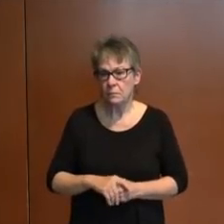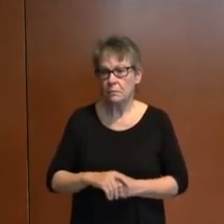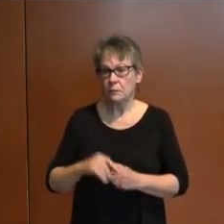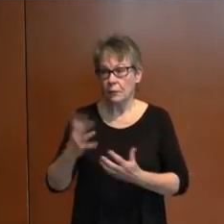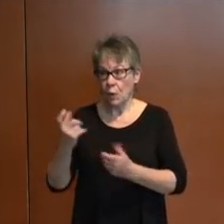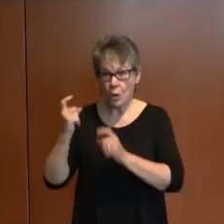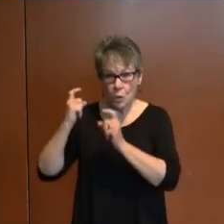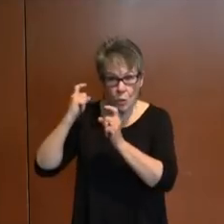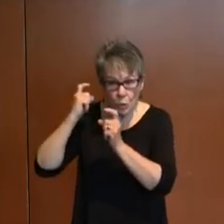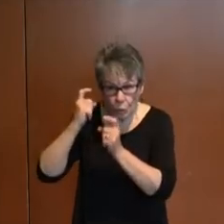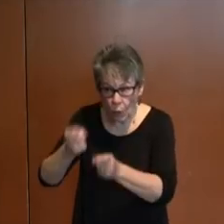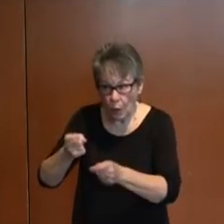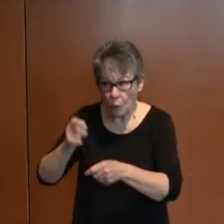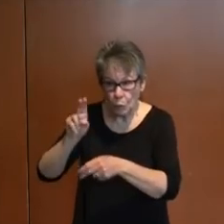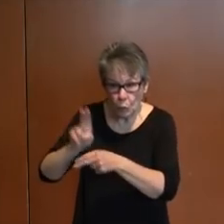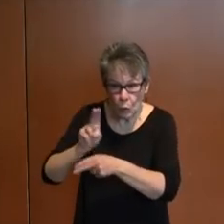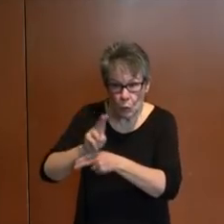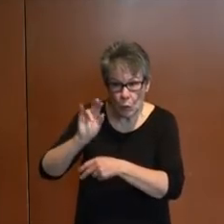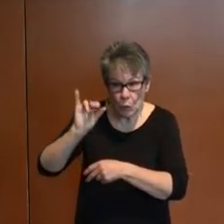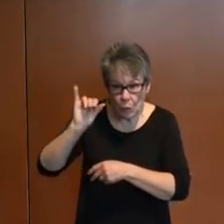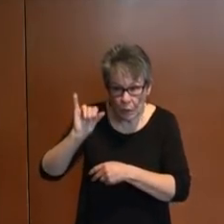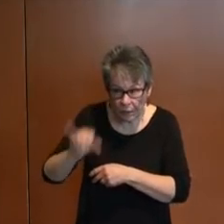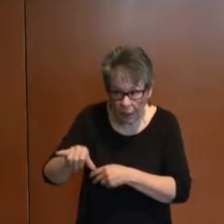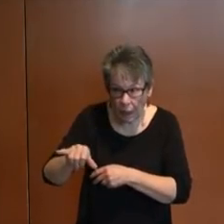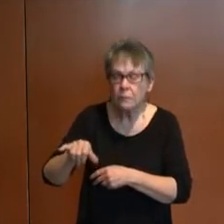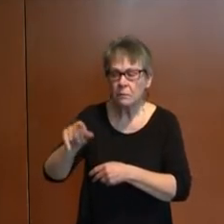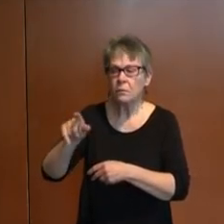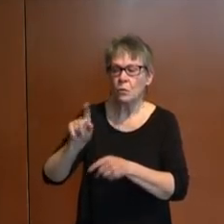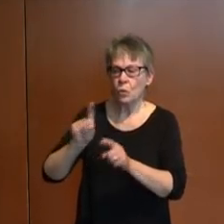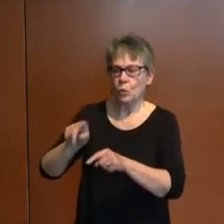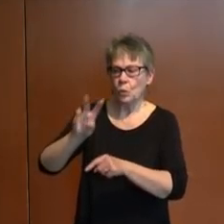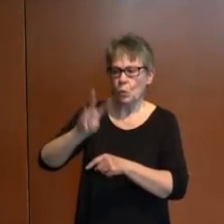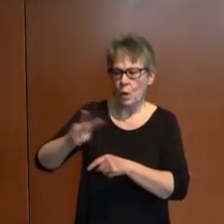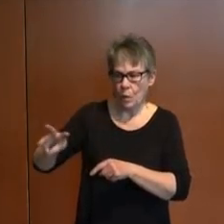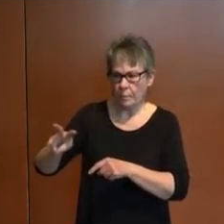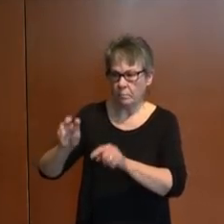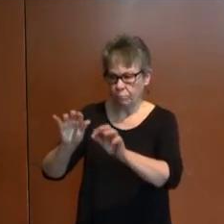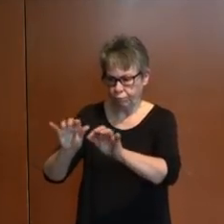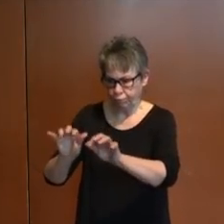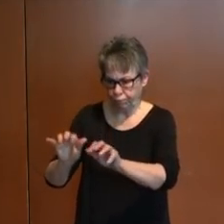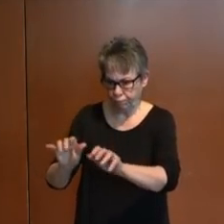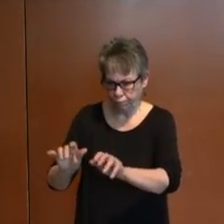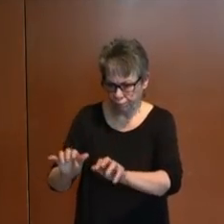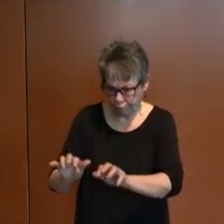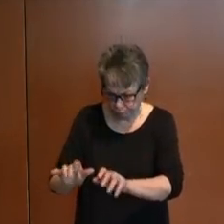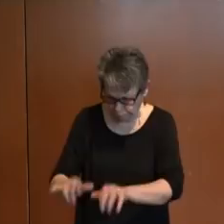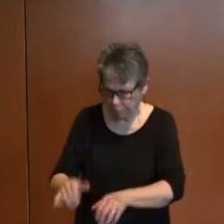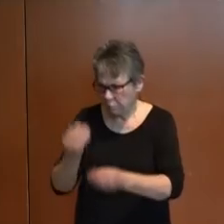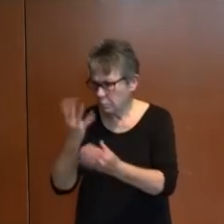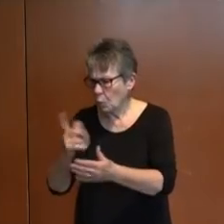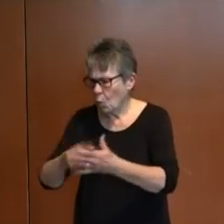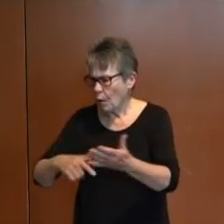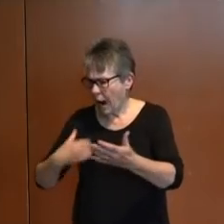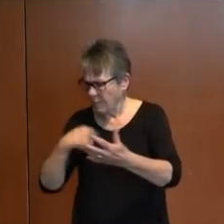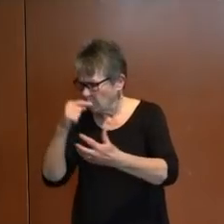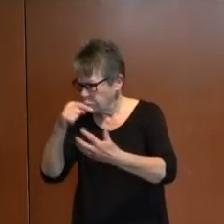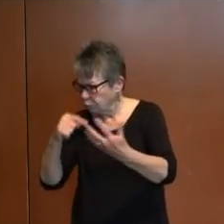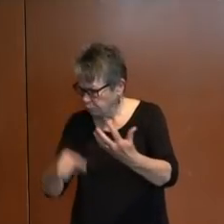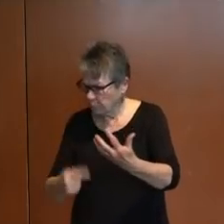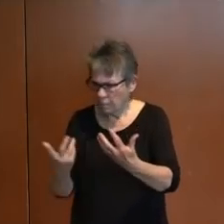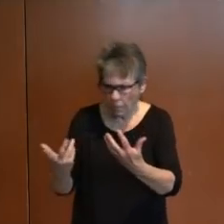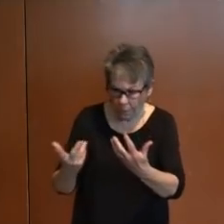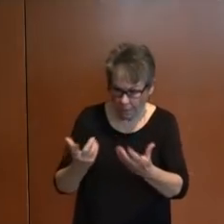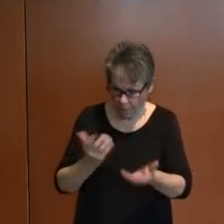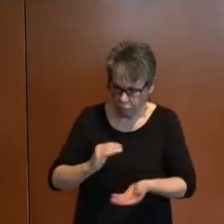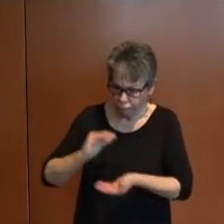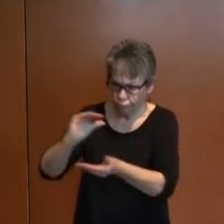covid19.nj.gov PPE donation/PPE donations. That's again covid19.nj.gov. That's the basic